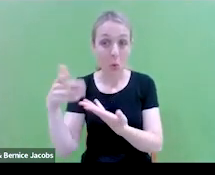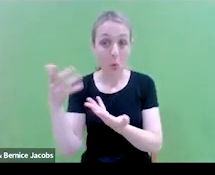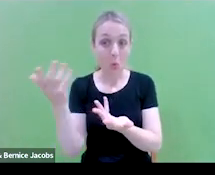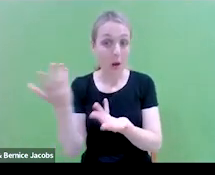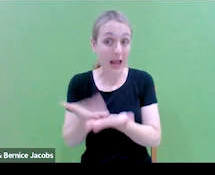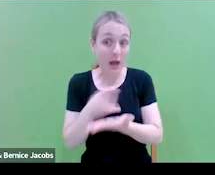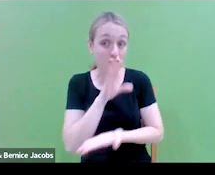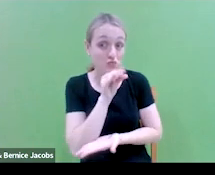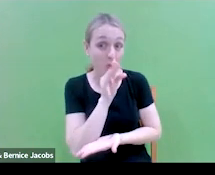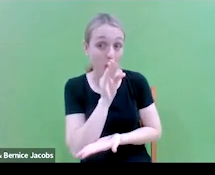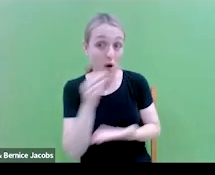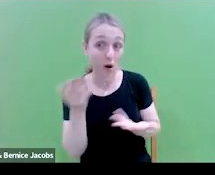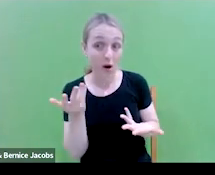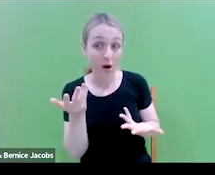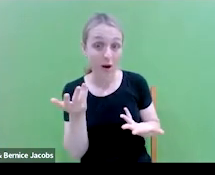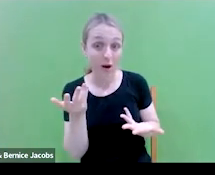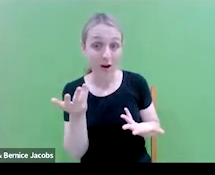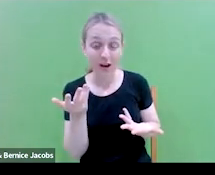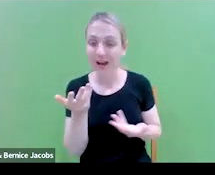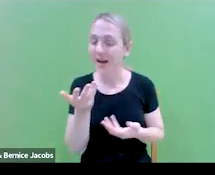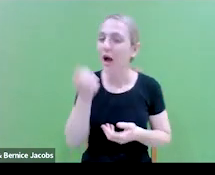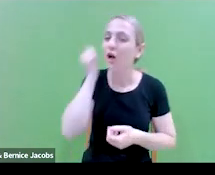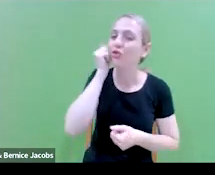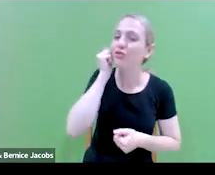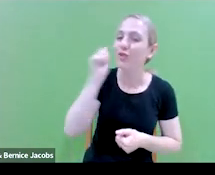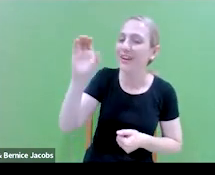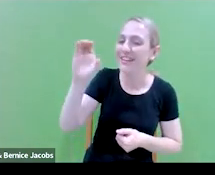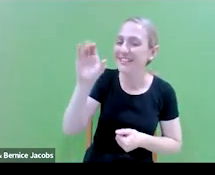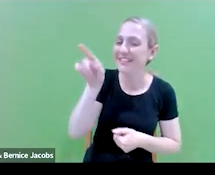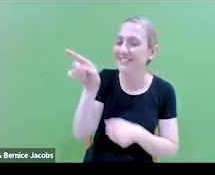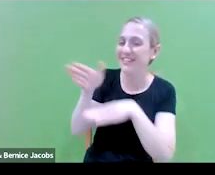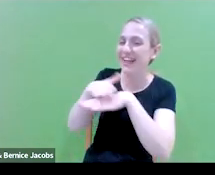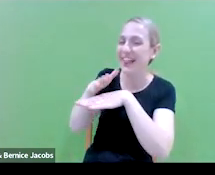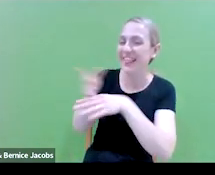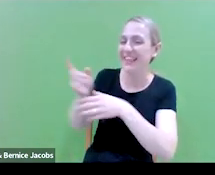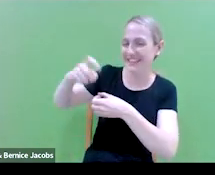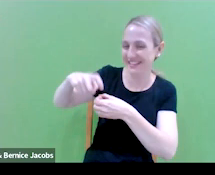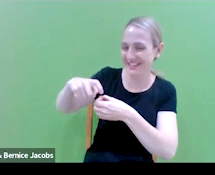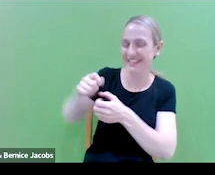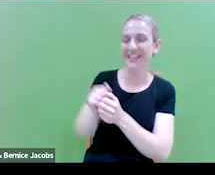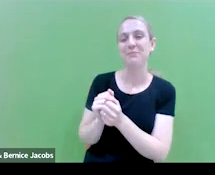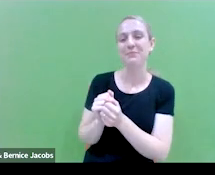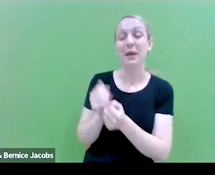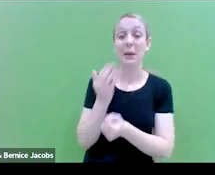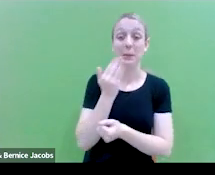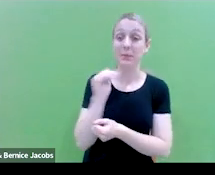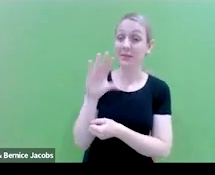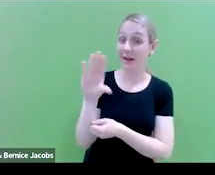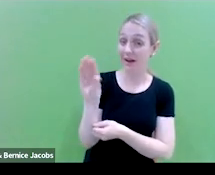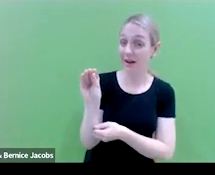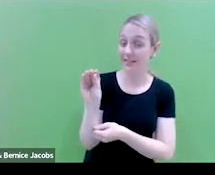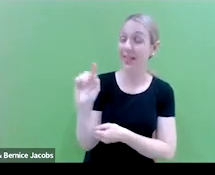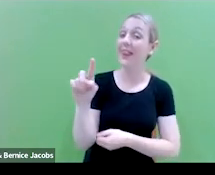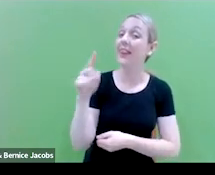talk? Oh, sorry, you did arrive a little bit late. All we'd like to ask is, could you just introduce